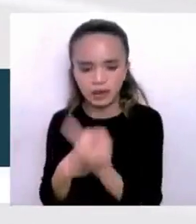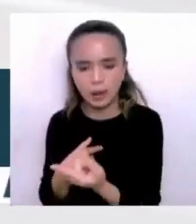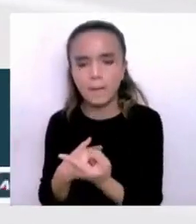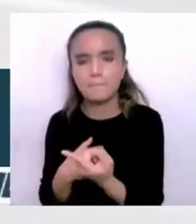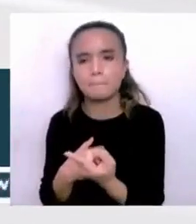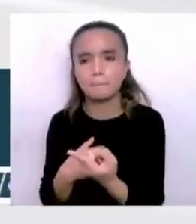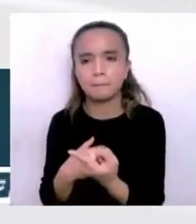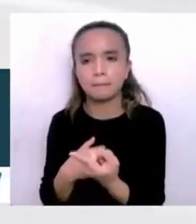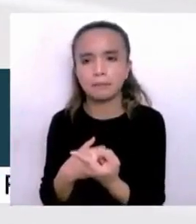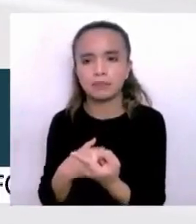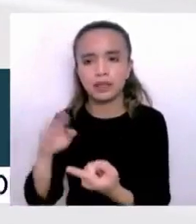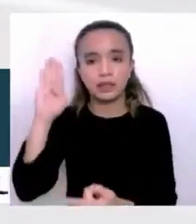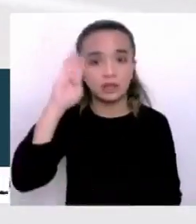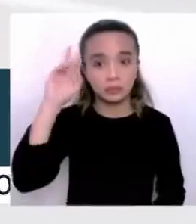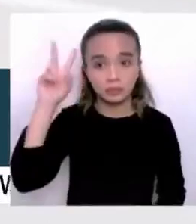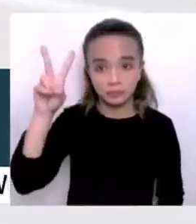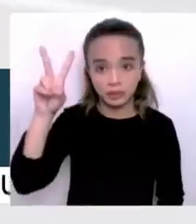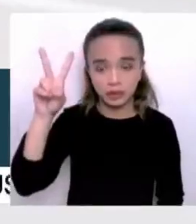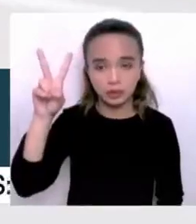Bobo Marcos